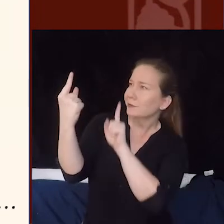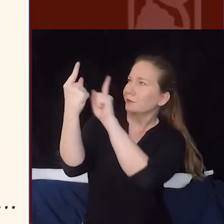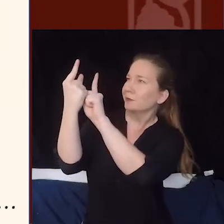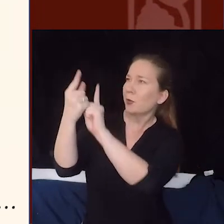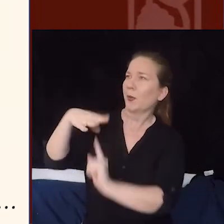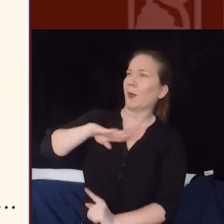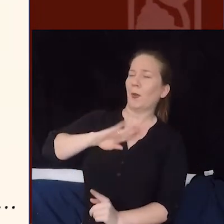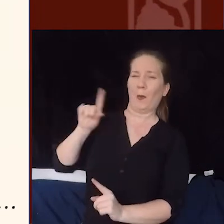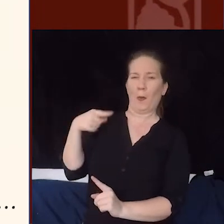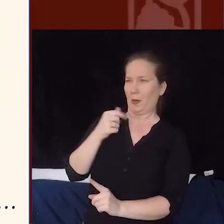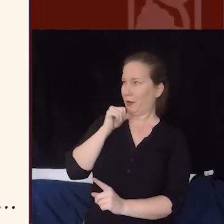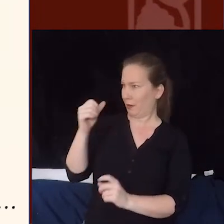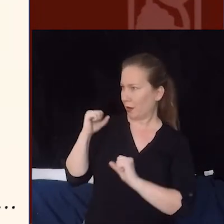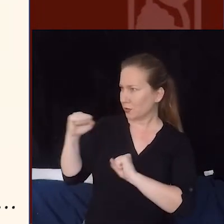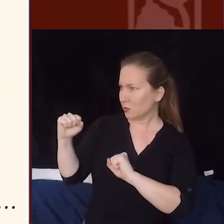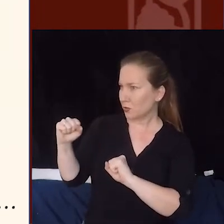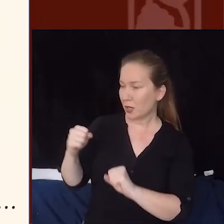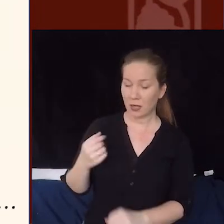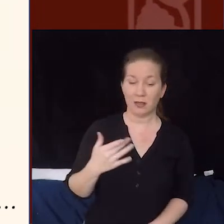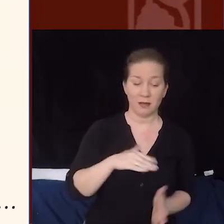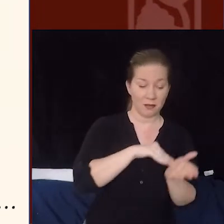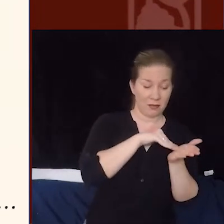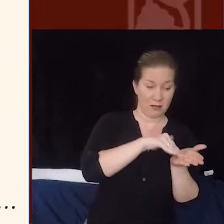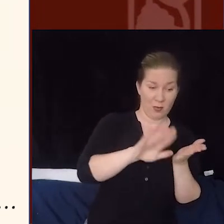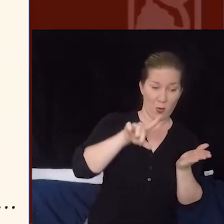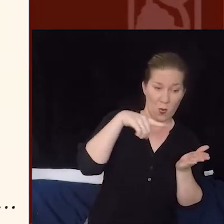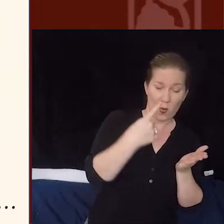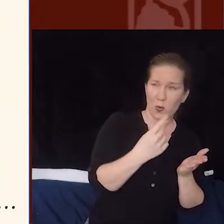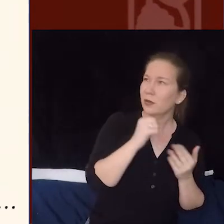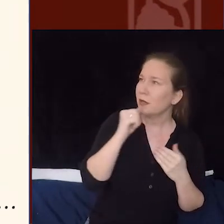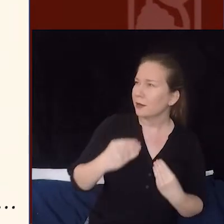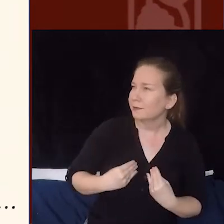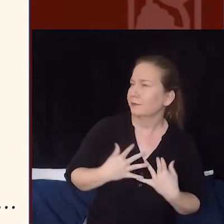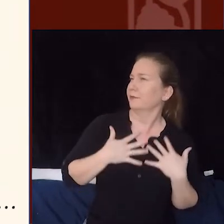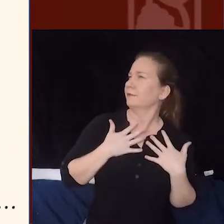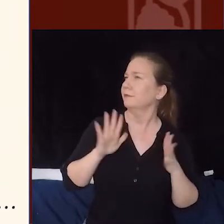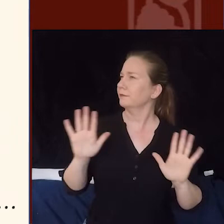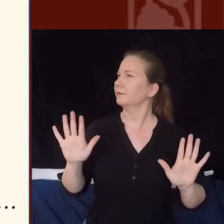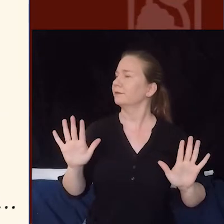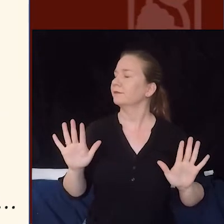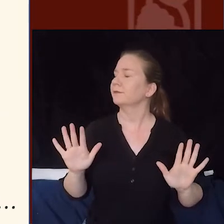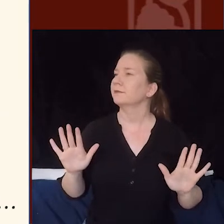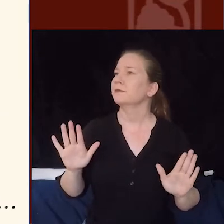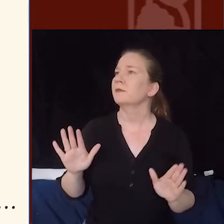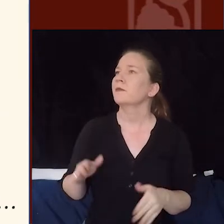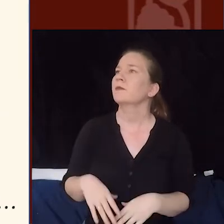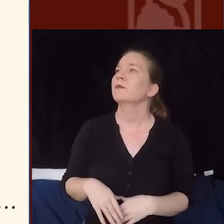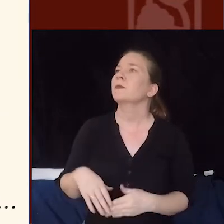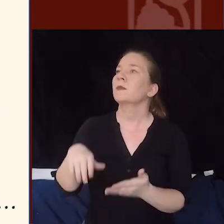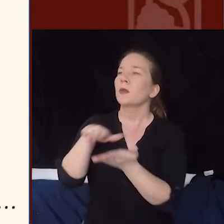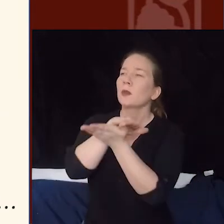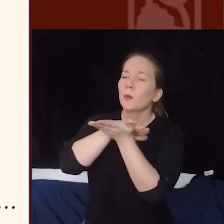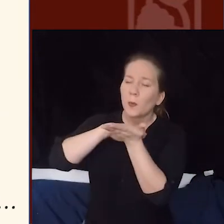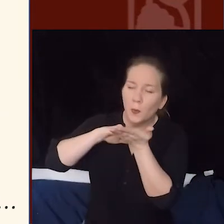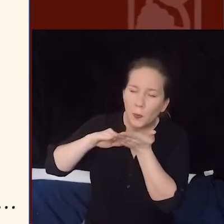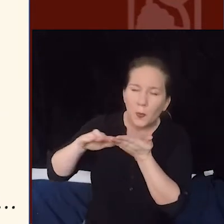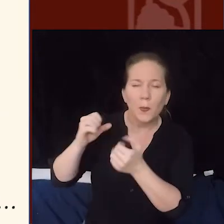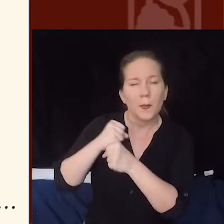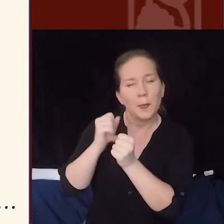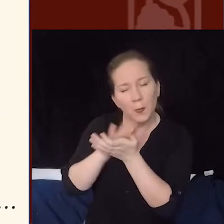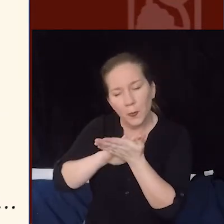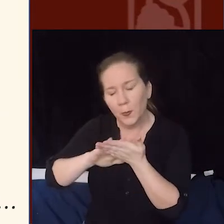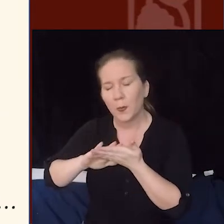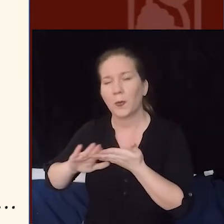strength, for pardon only, and not for renewal. Sanctify us. Make us